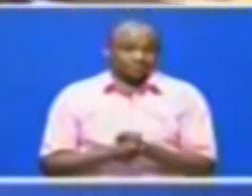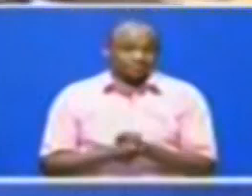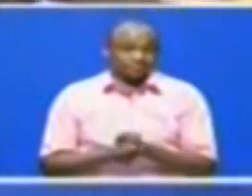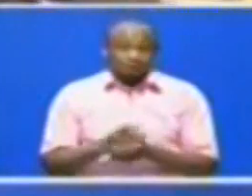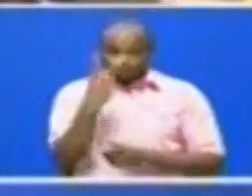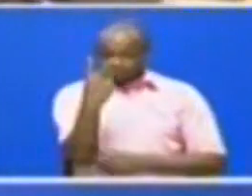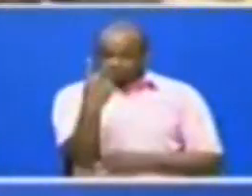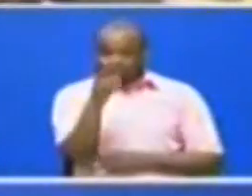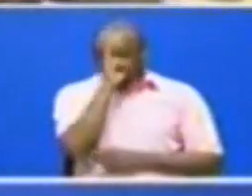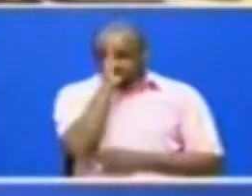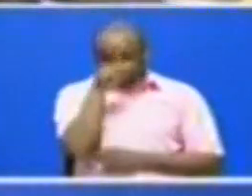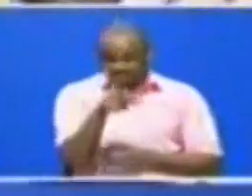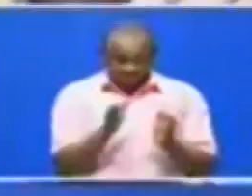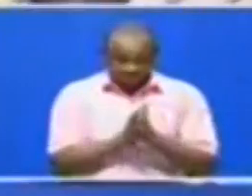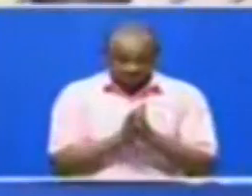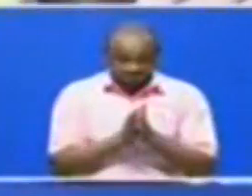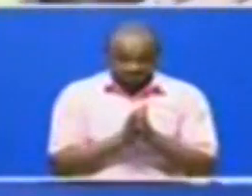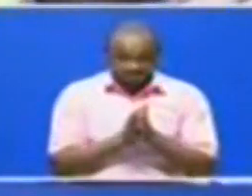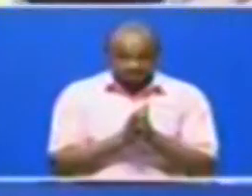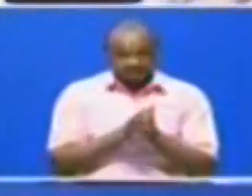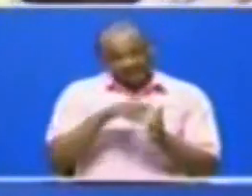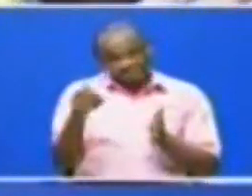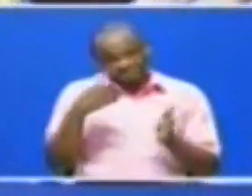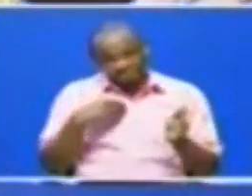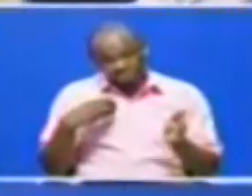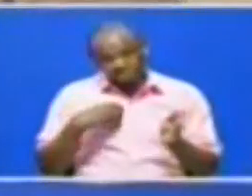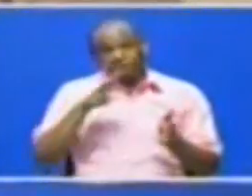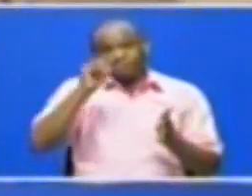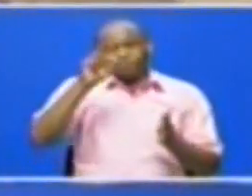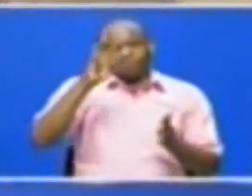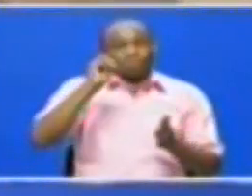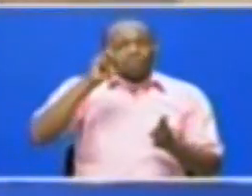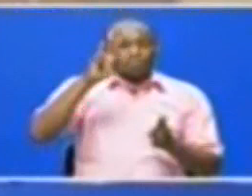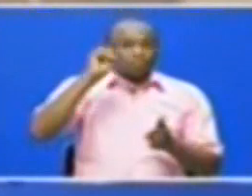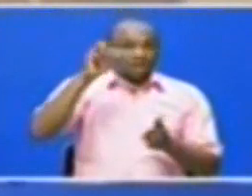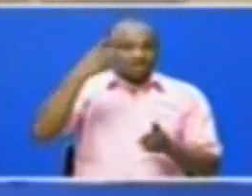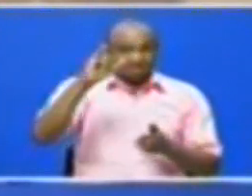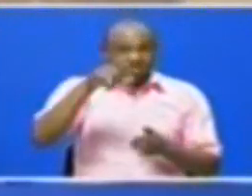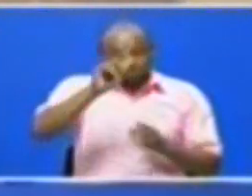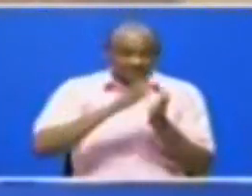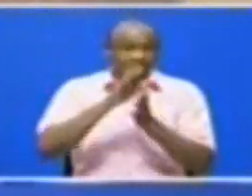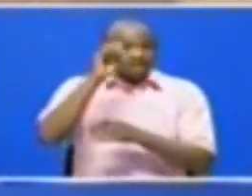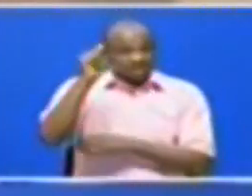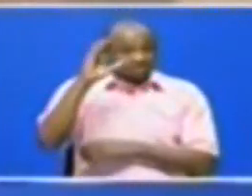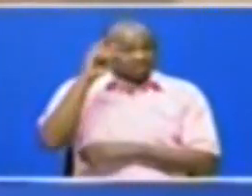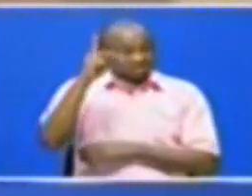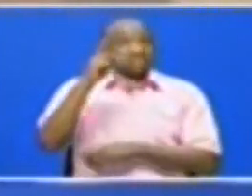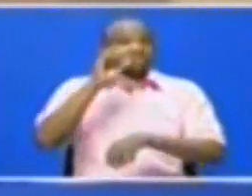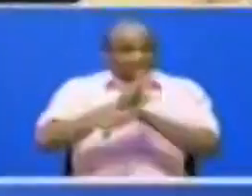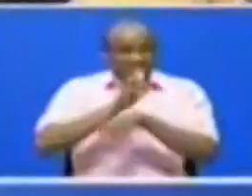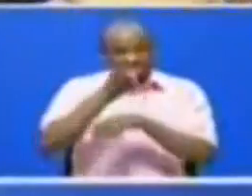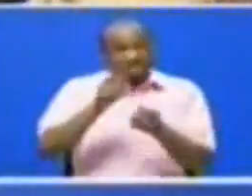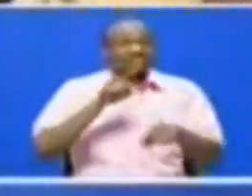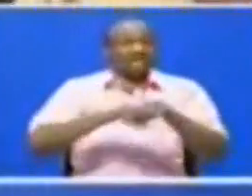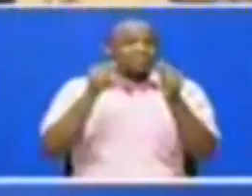The two, Police Corporal Kirimi Ntonga and Sergeant Frederick Mumami, were manning St. Paul's ACK church when the assailants attacked them at